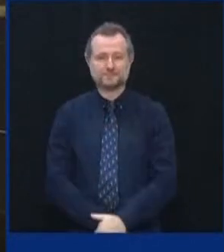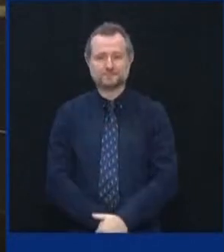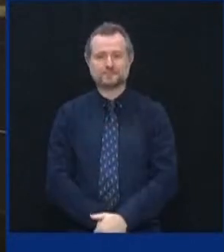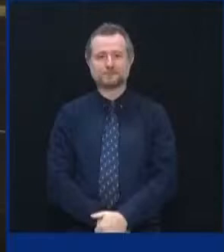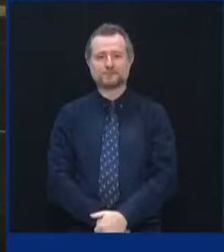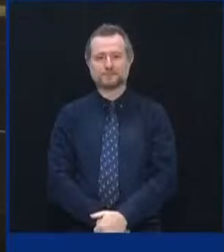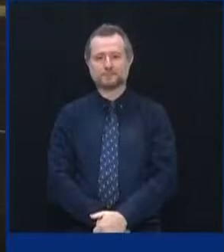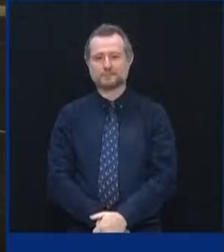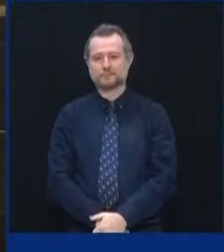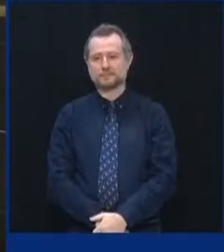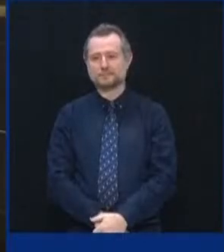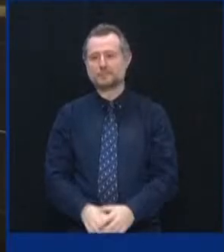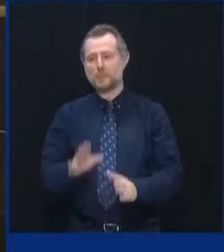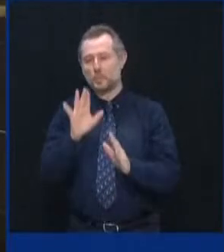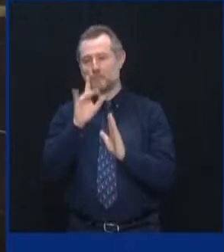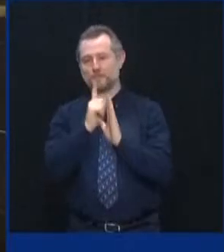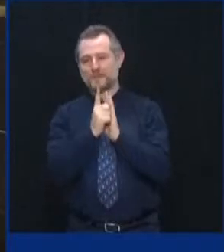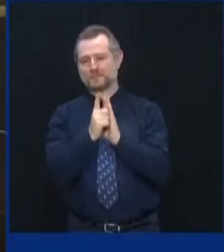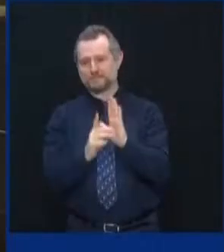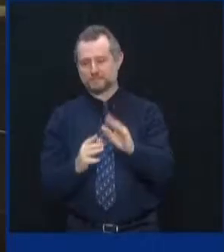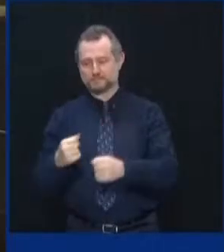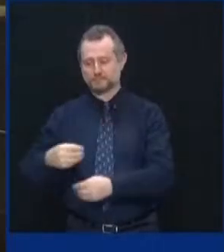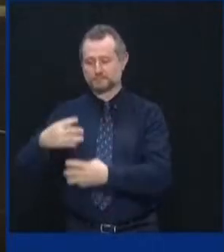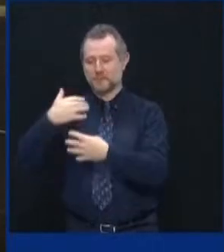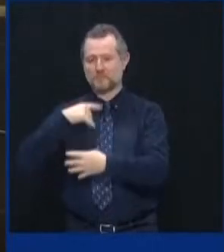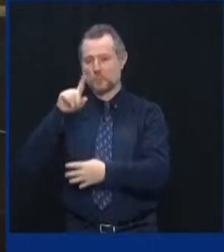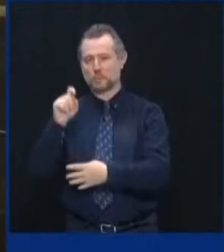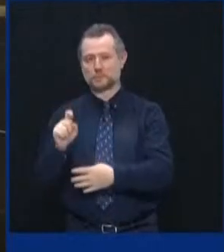brief moment to compile the Q&A roster.